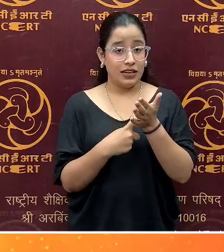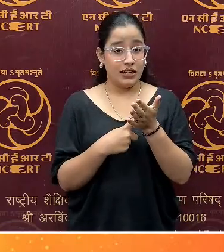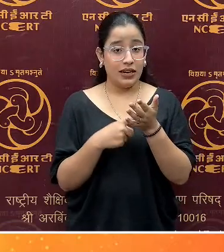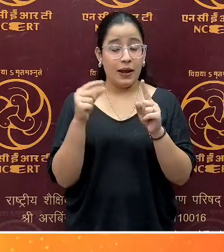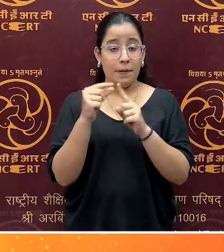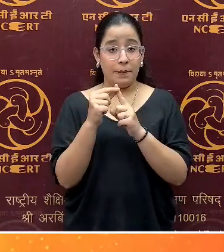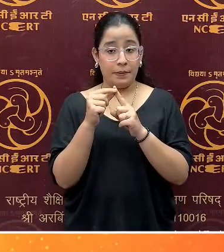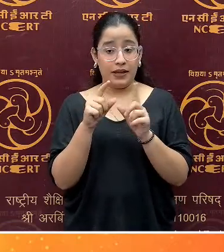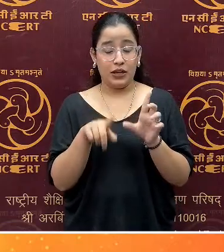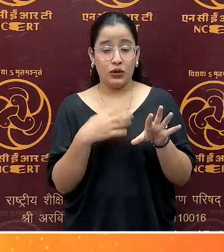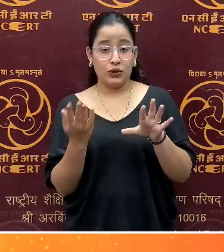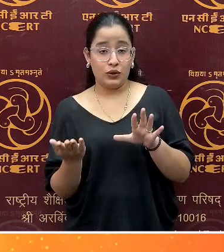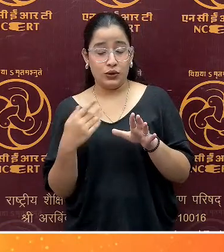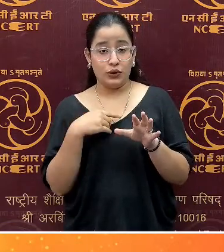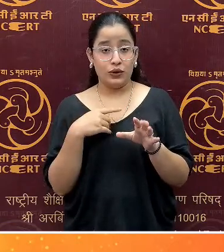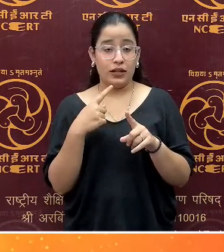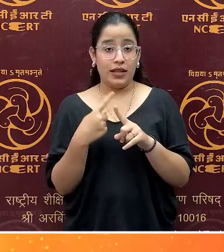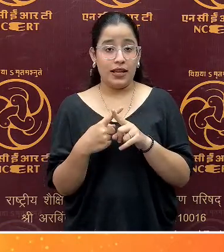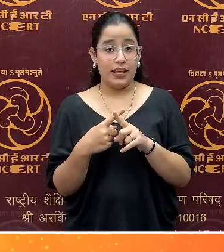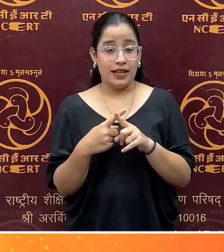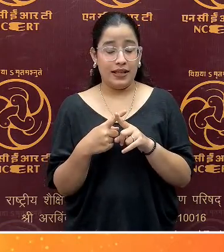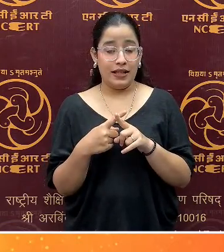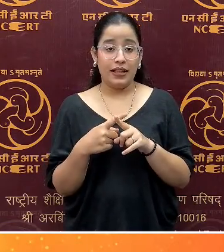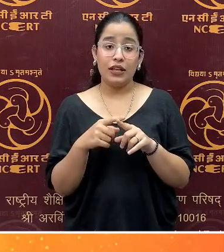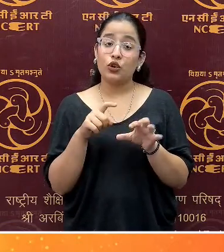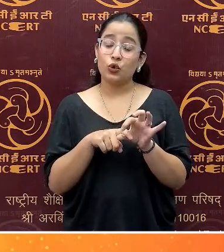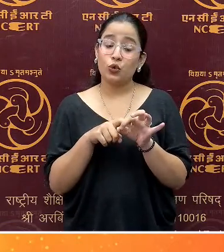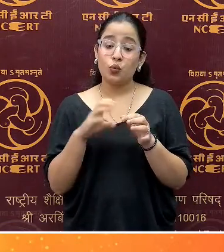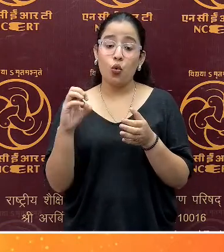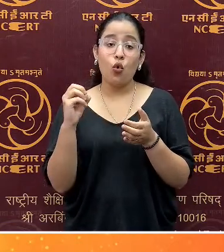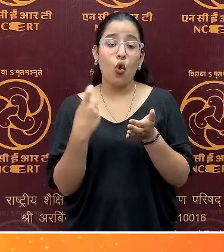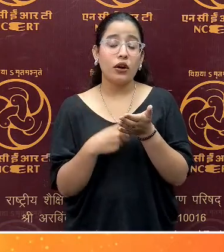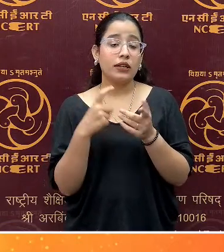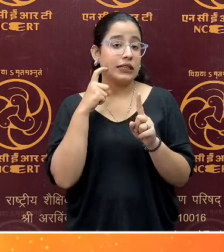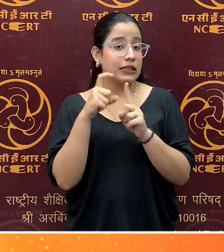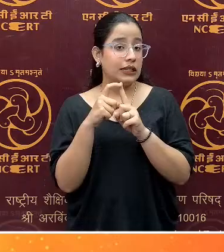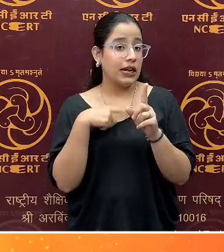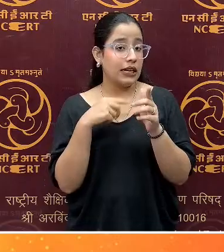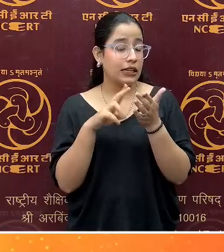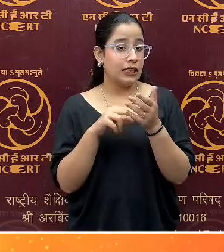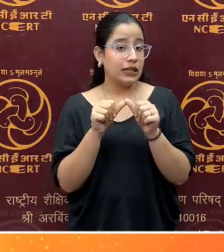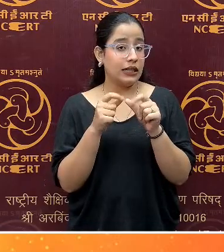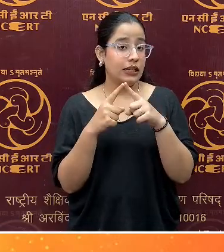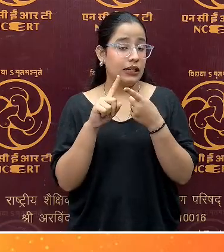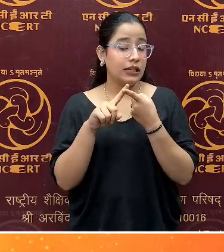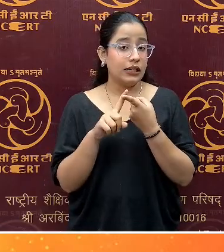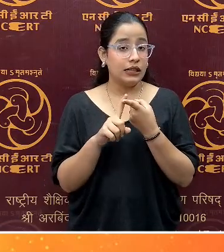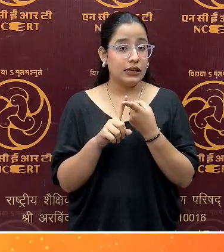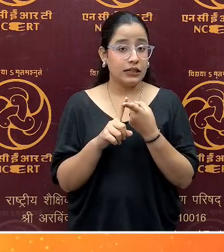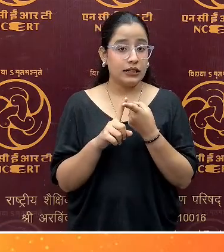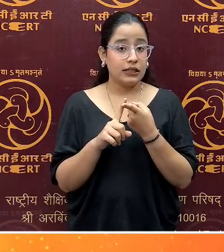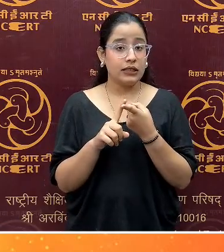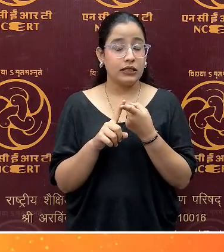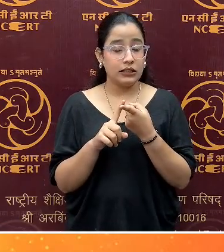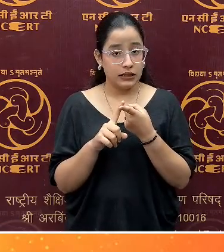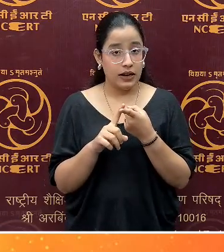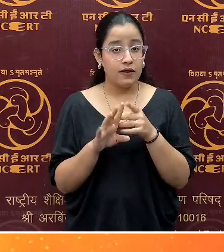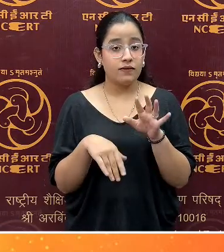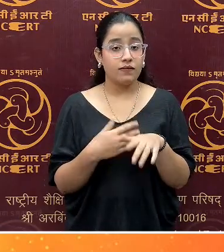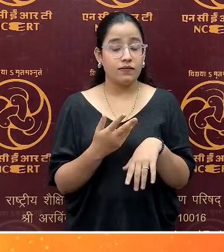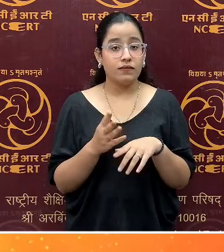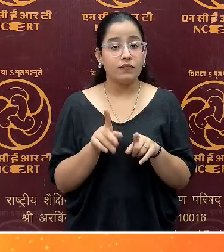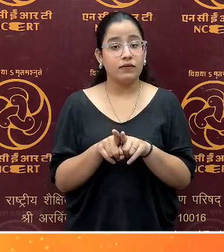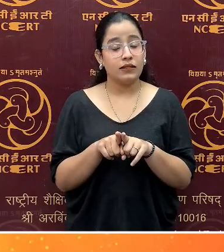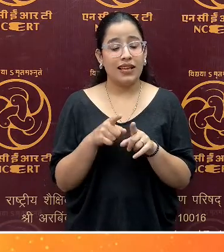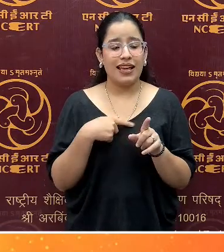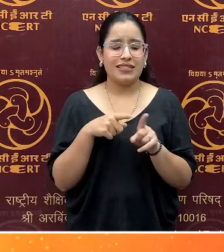P's coordinate is given and then Q's coordinate is also given. This P's coordinate is given. Suppose P